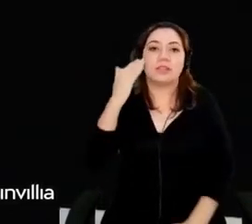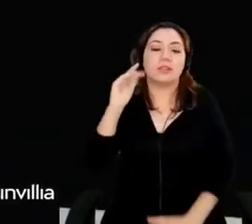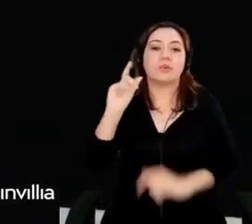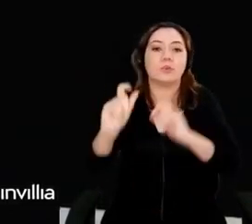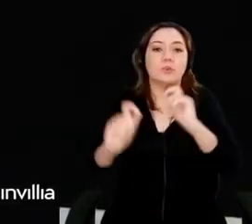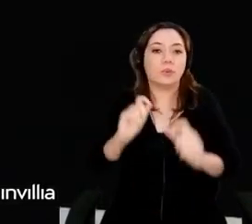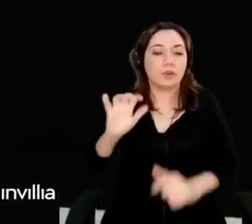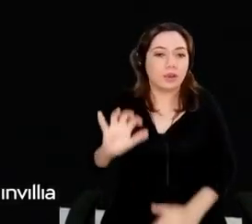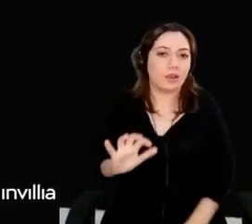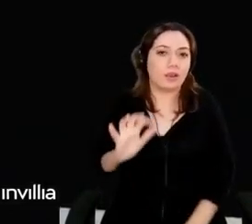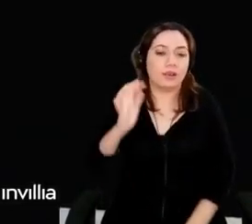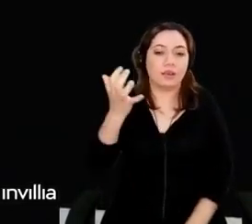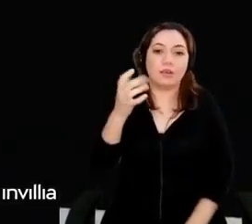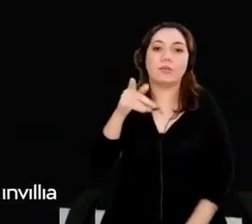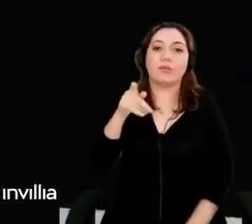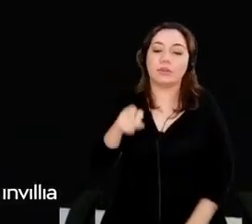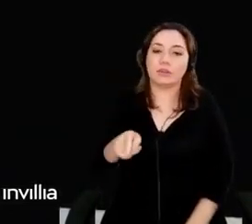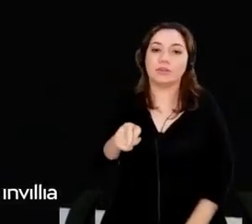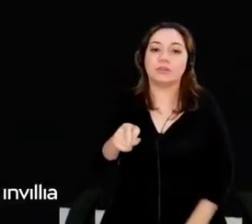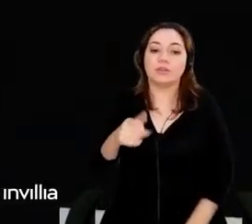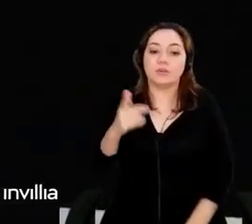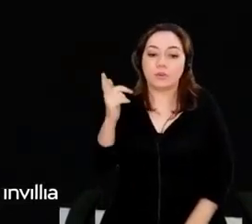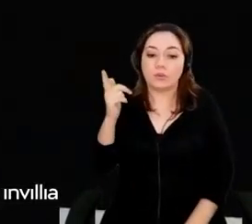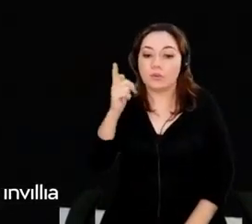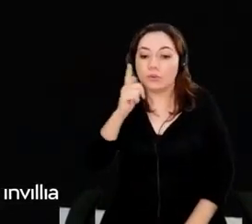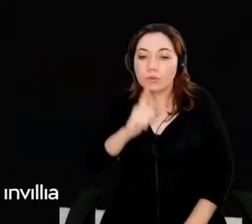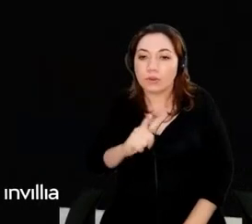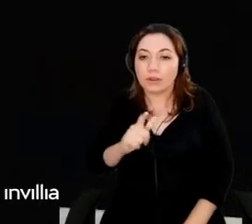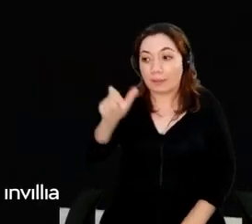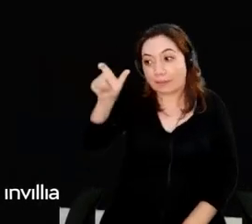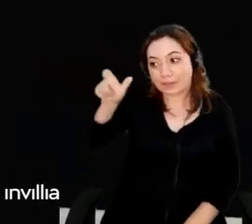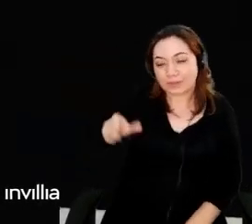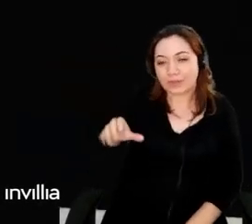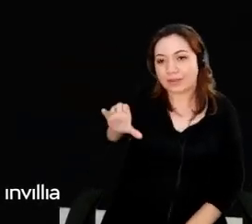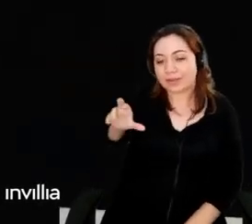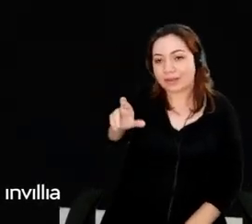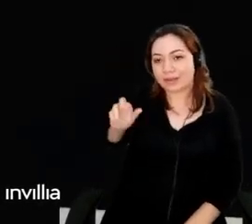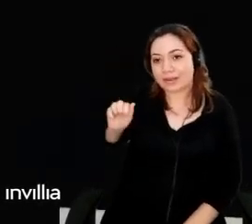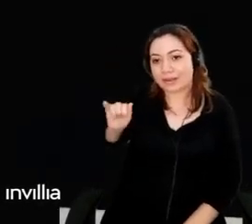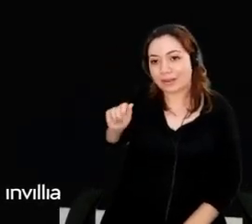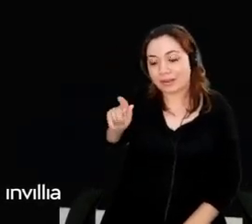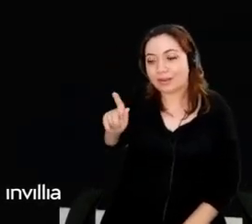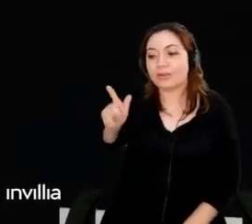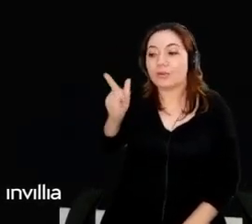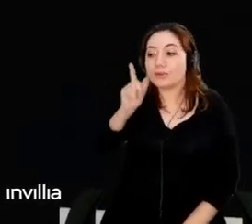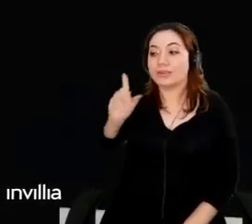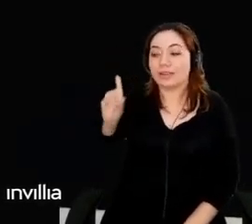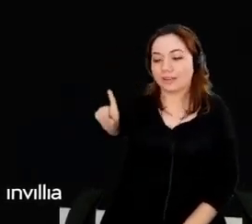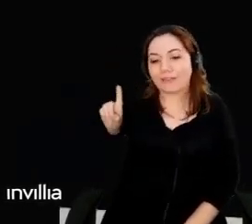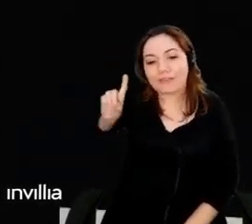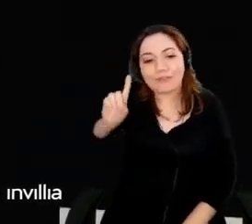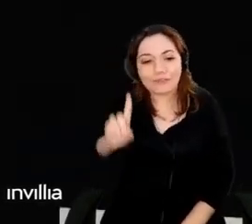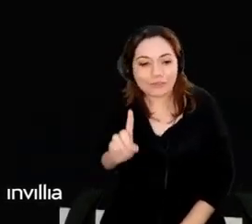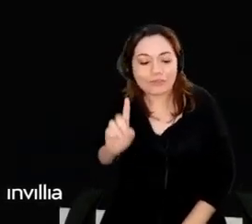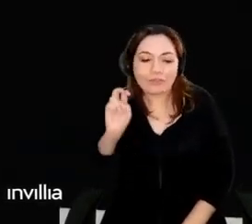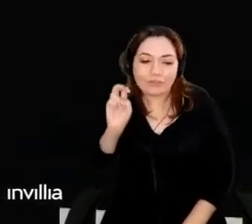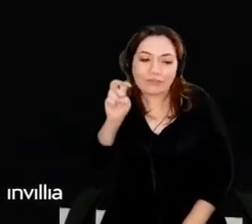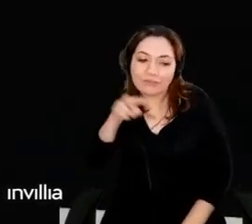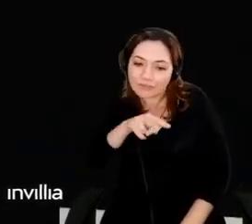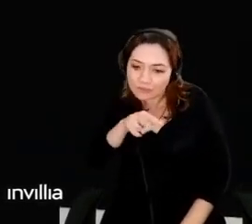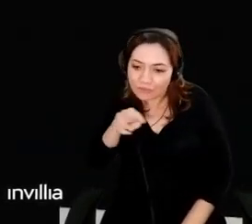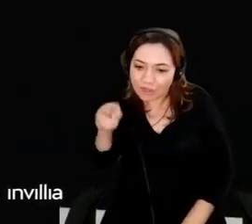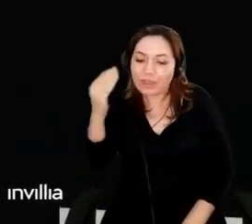if Craig comes and looks at what we're doing, he can understand it and he can explain